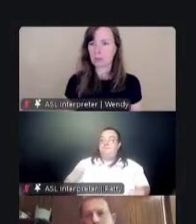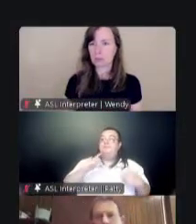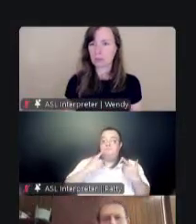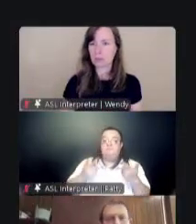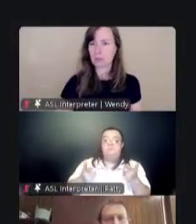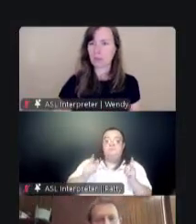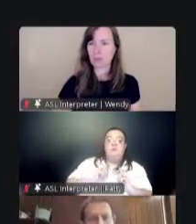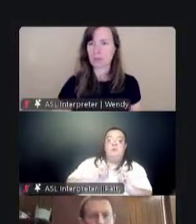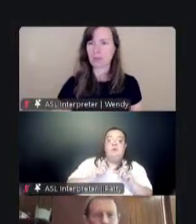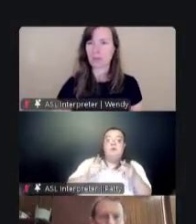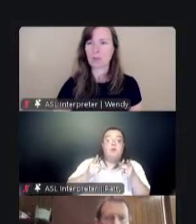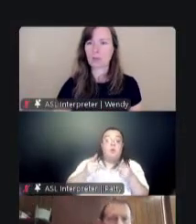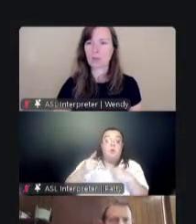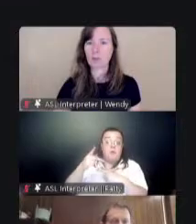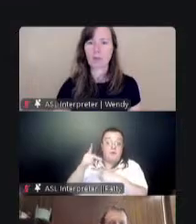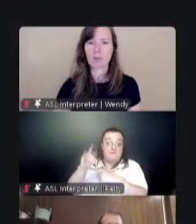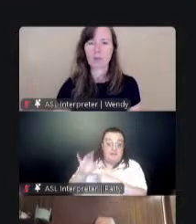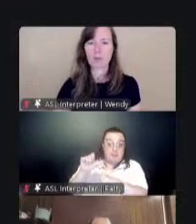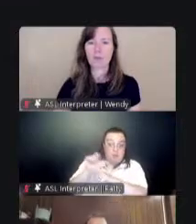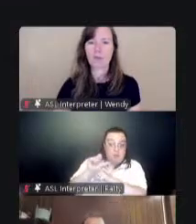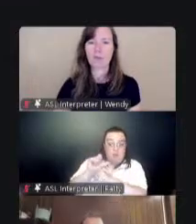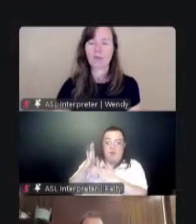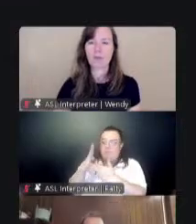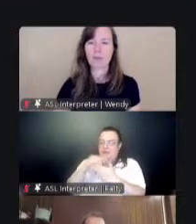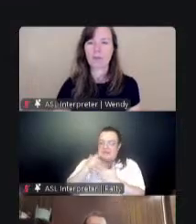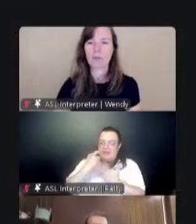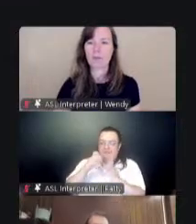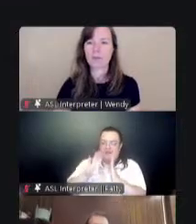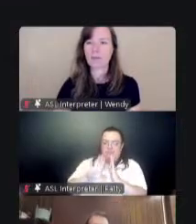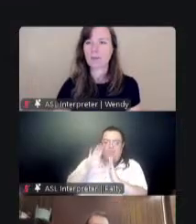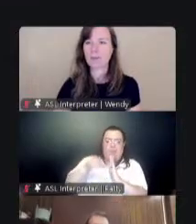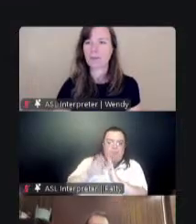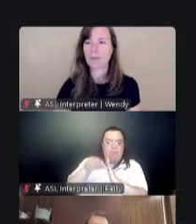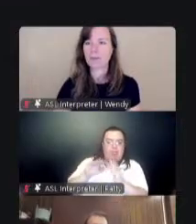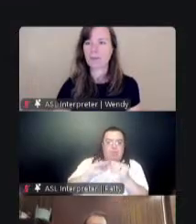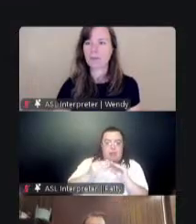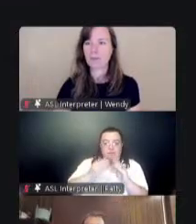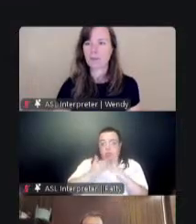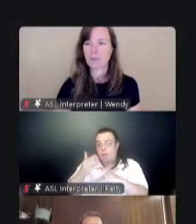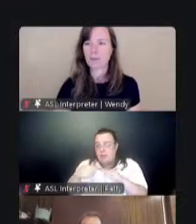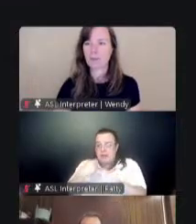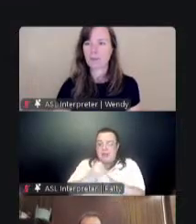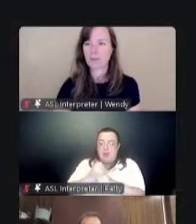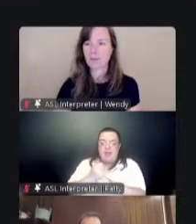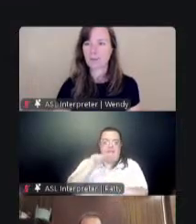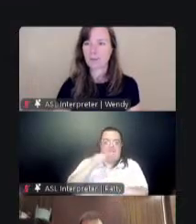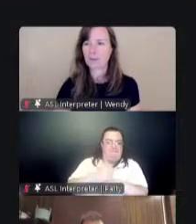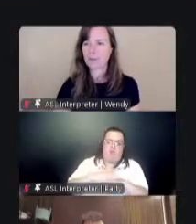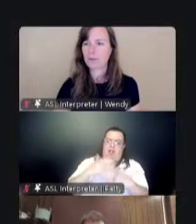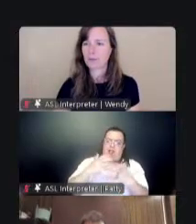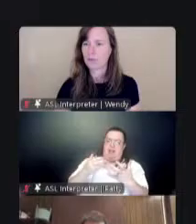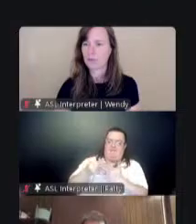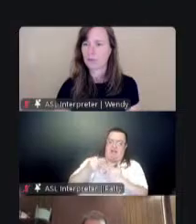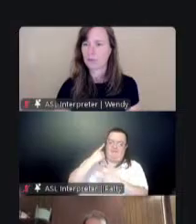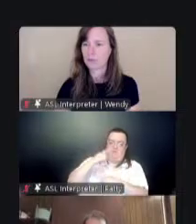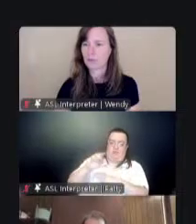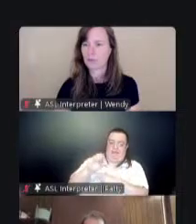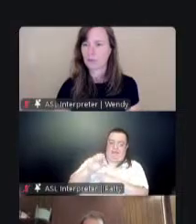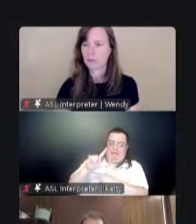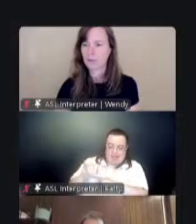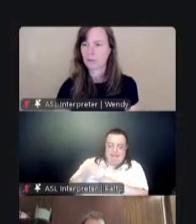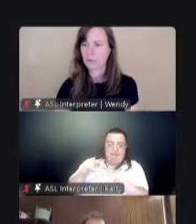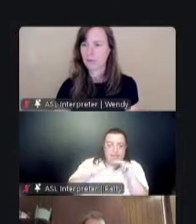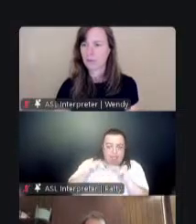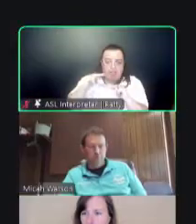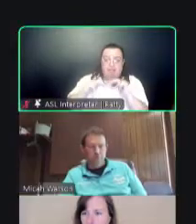has fluctuated between these numbers over the years based upon a lot of the Ely funding. But when I use